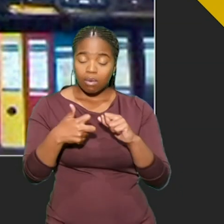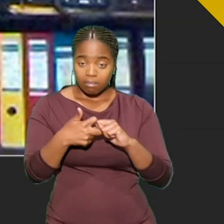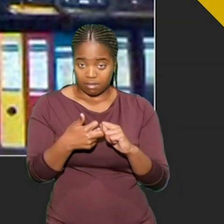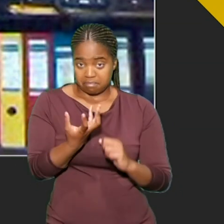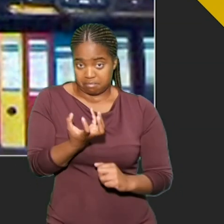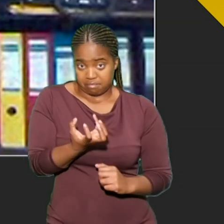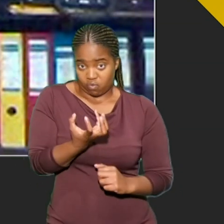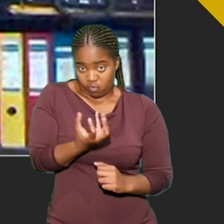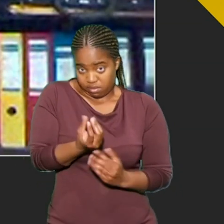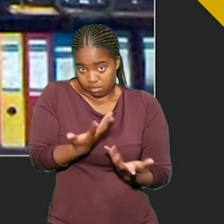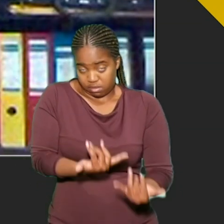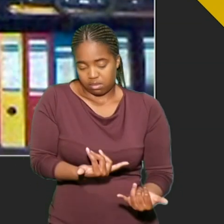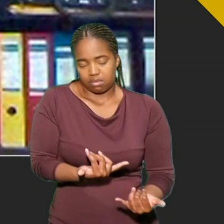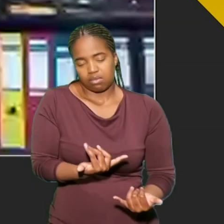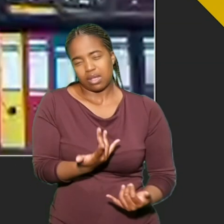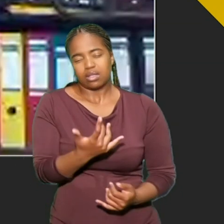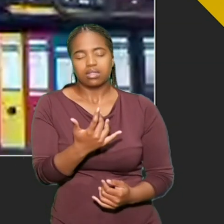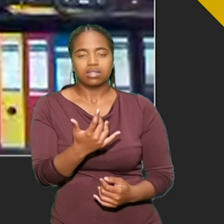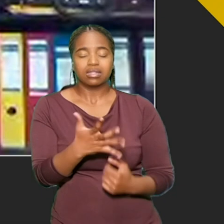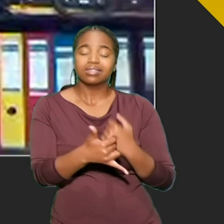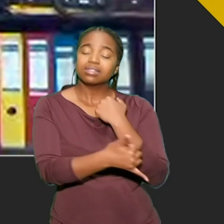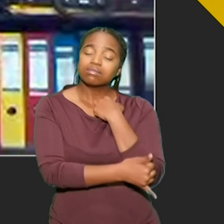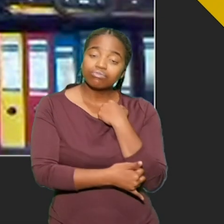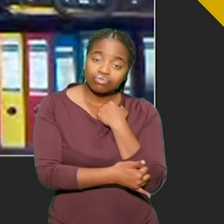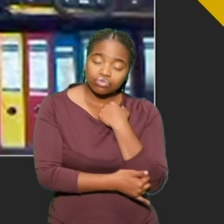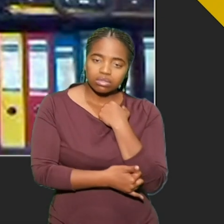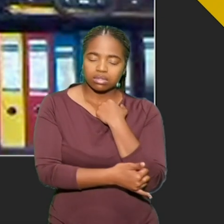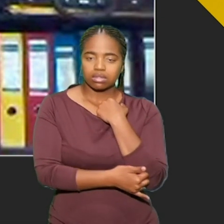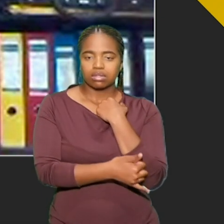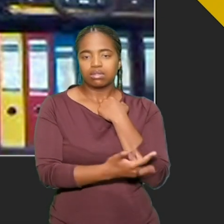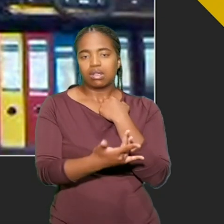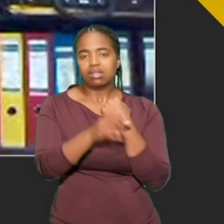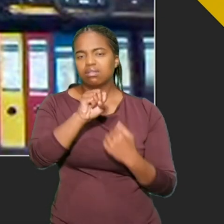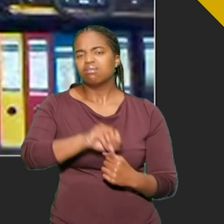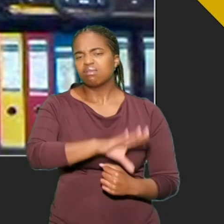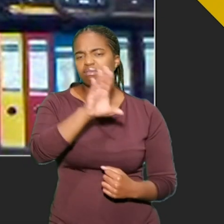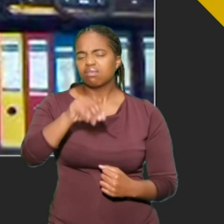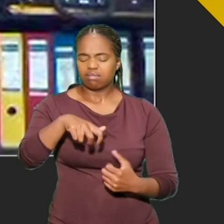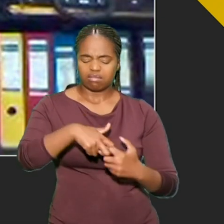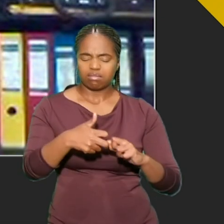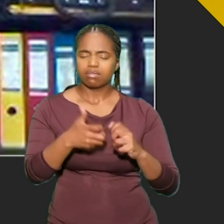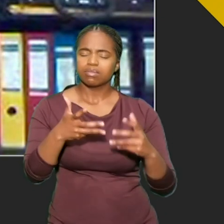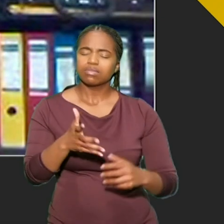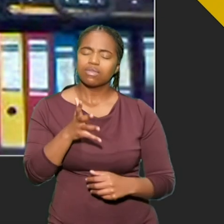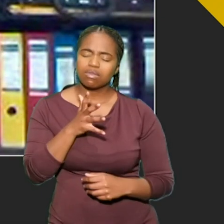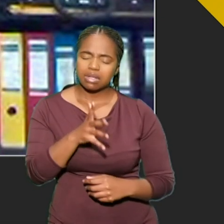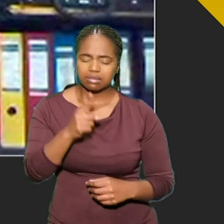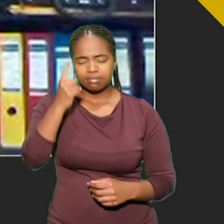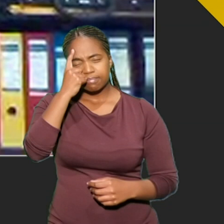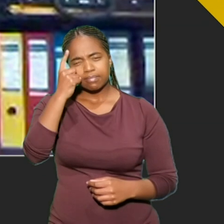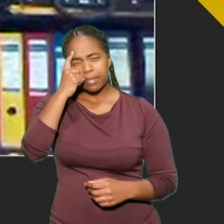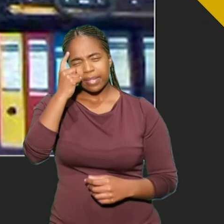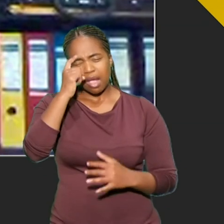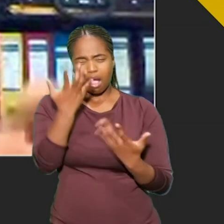as Isizwe, and in Kenya, as Nairo, as Umsans. Carefully, we're going to stop and we're going to sing a